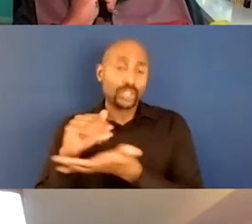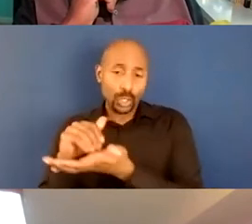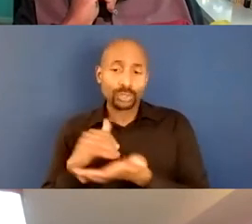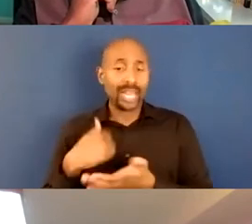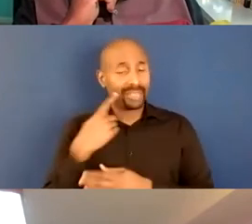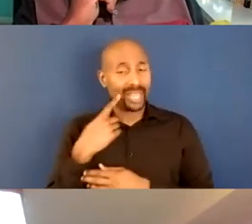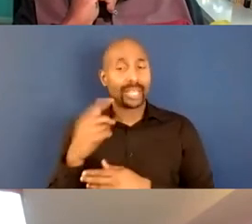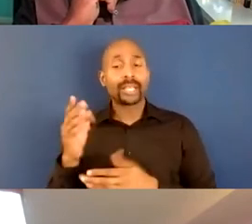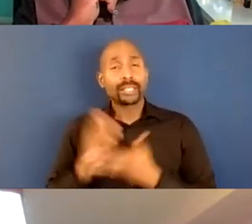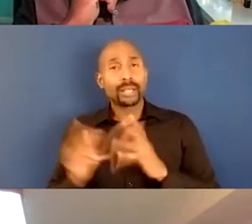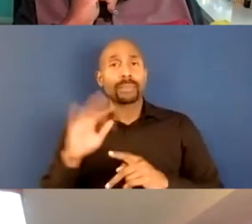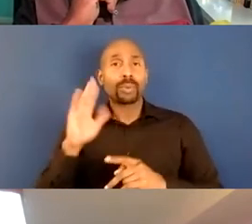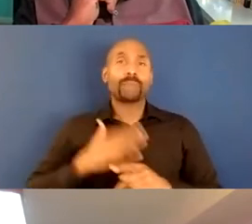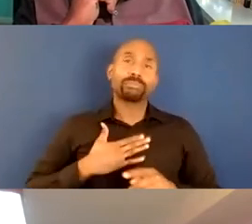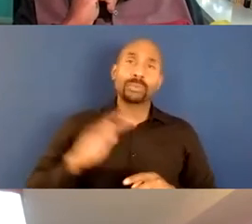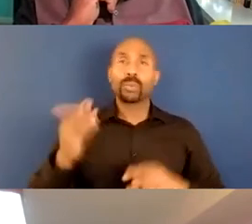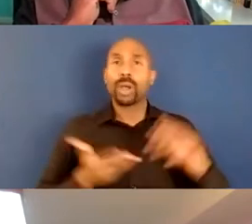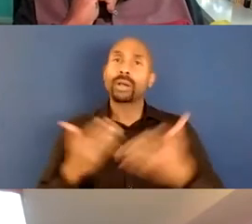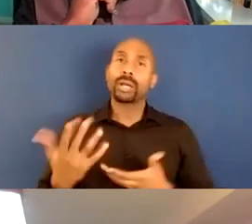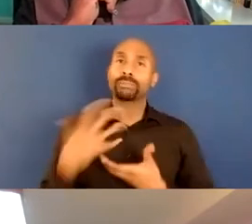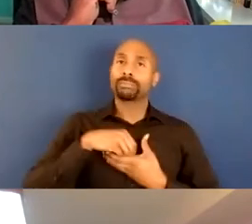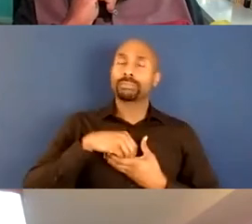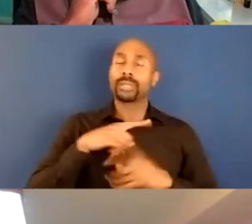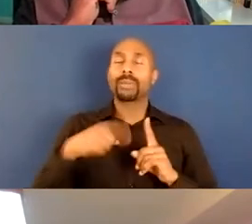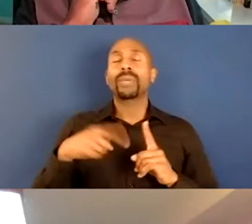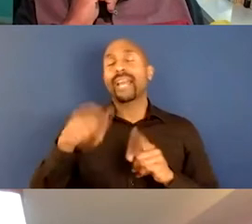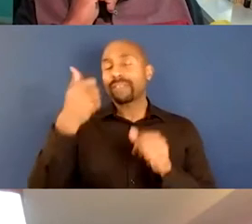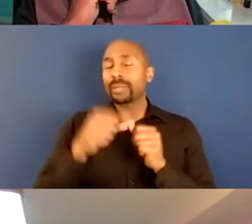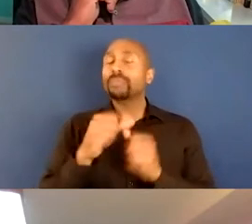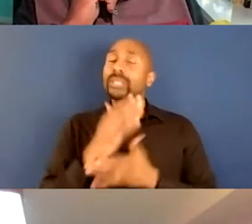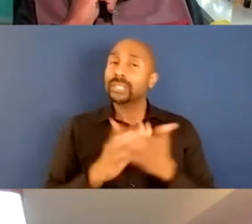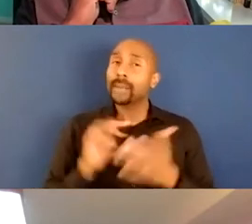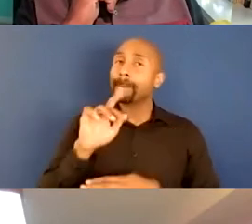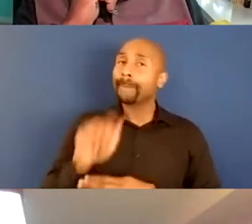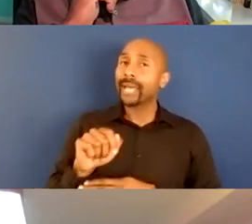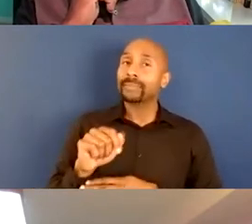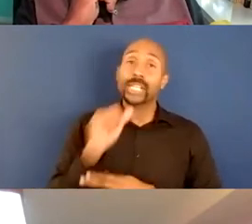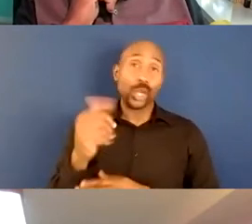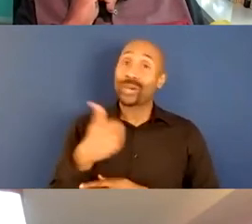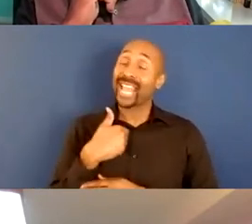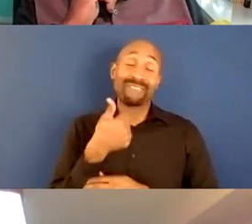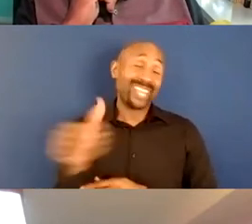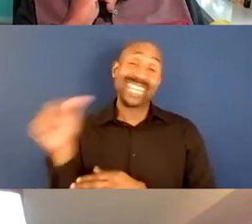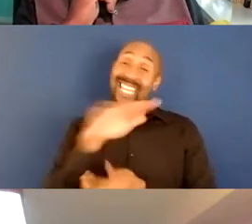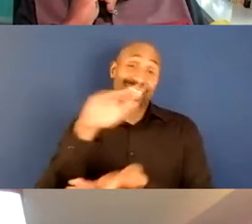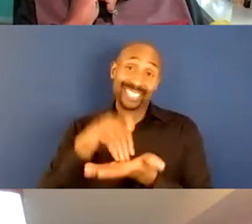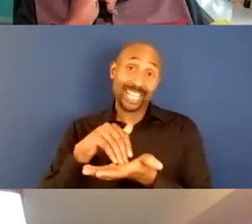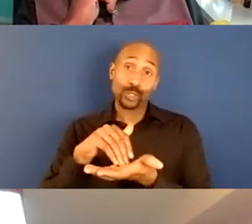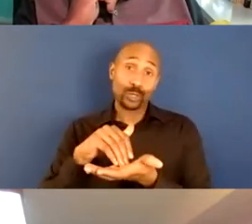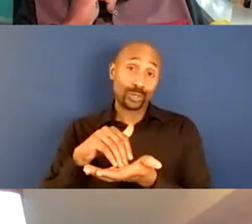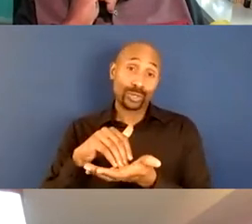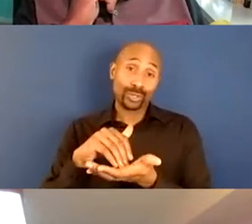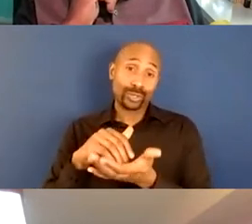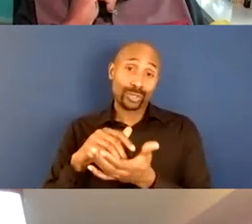into account maps that don't have centers. And then the